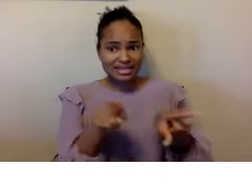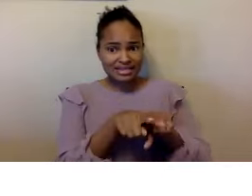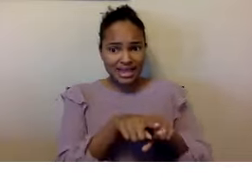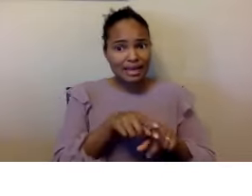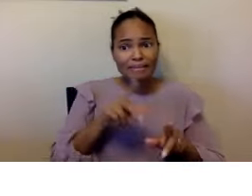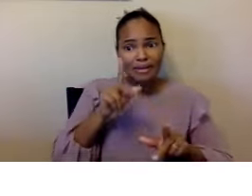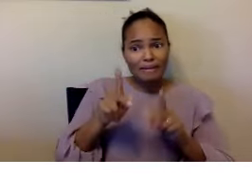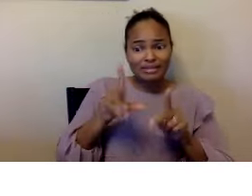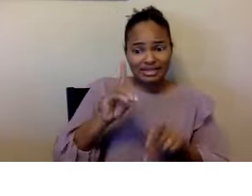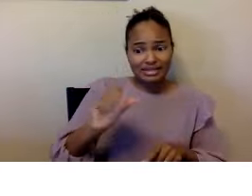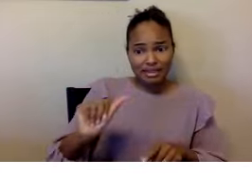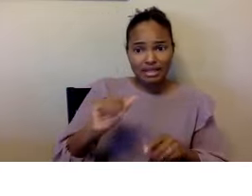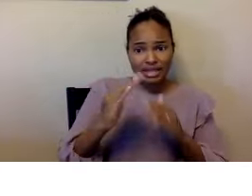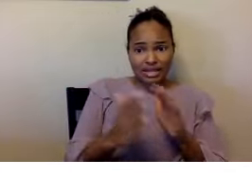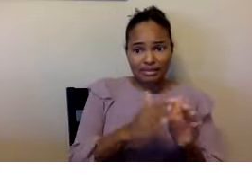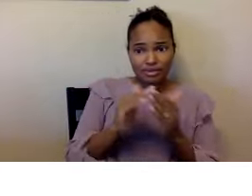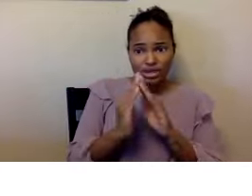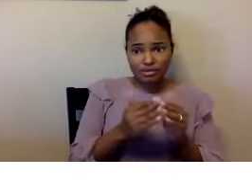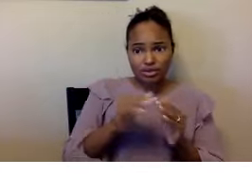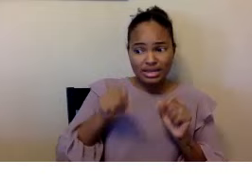people with disabilities can be